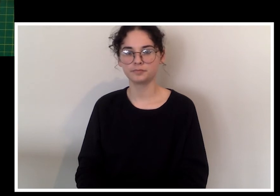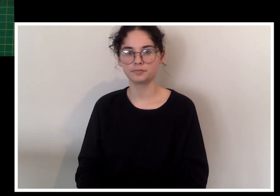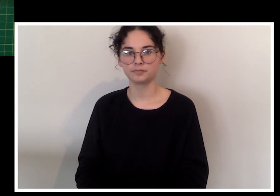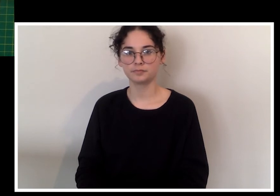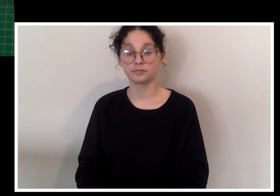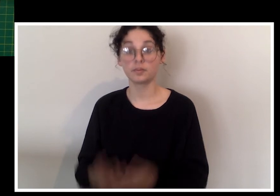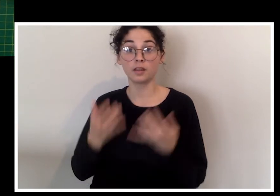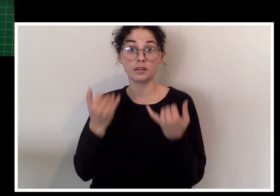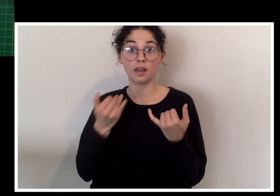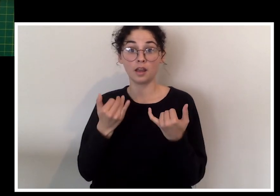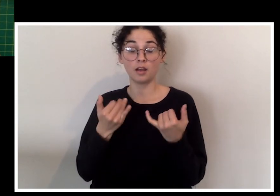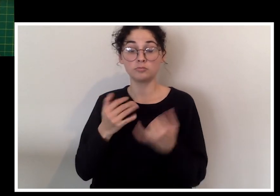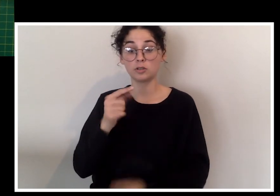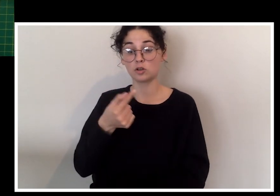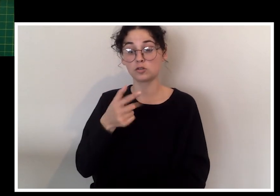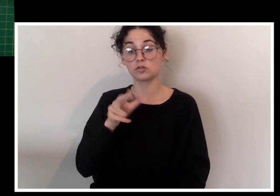Get my glue bottle.